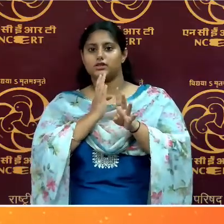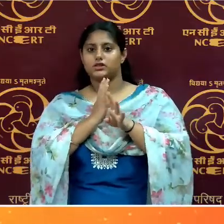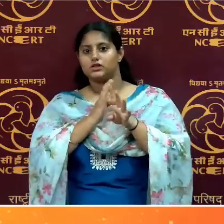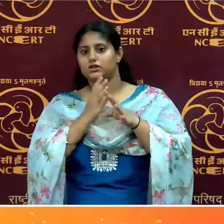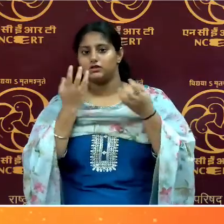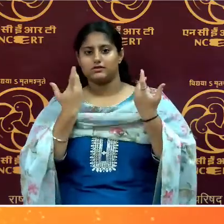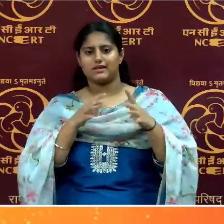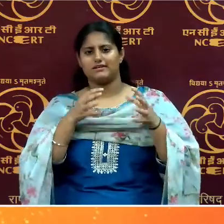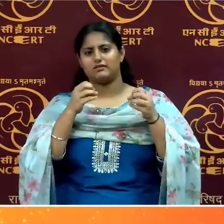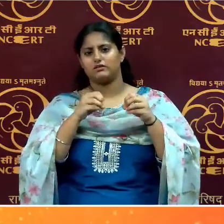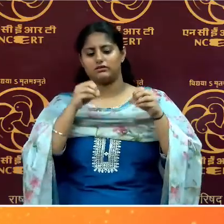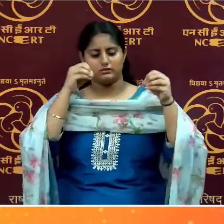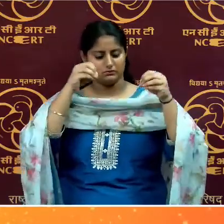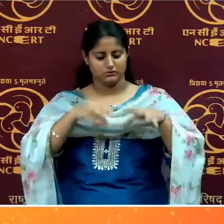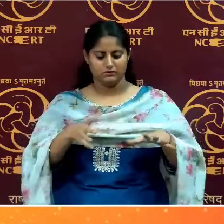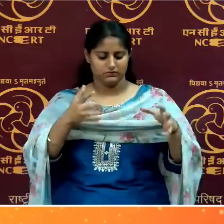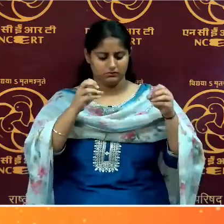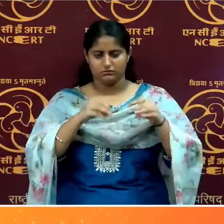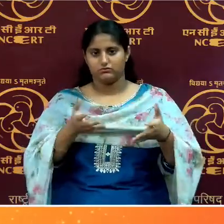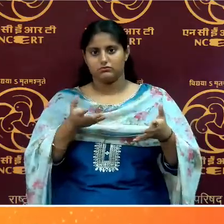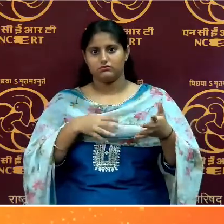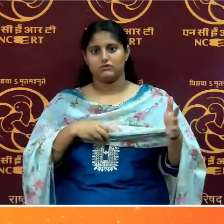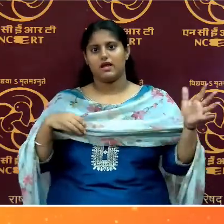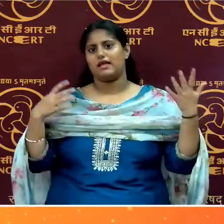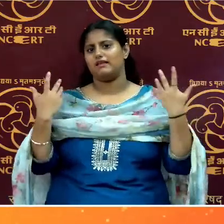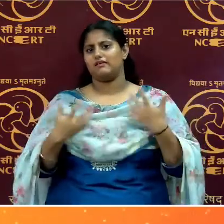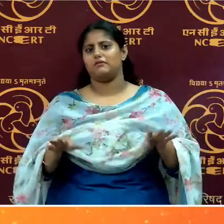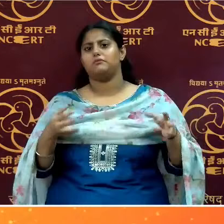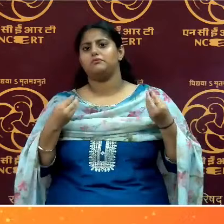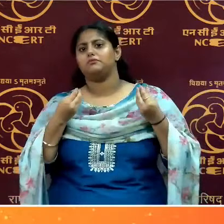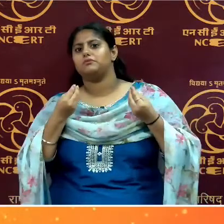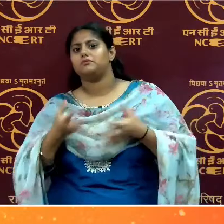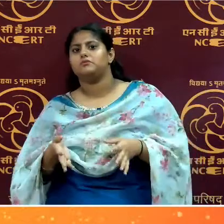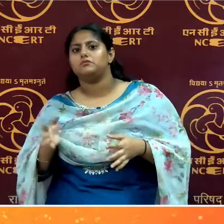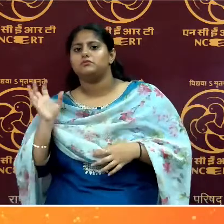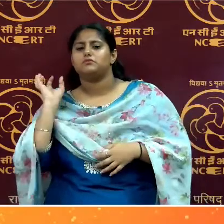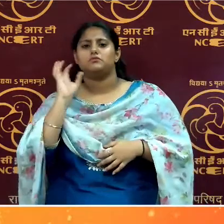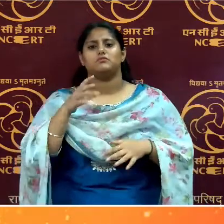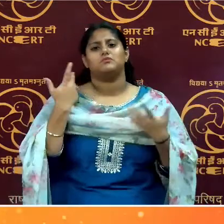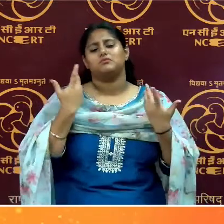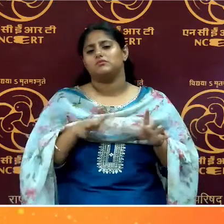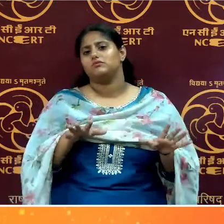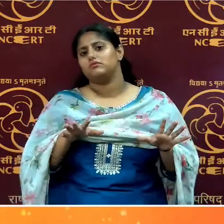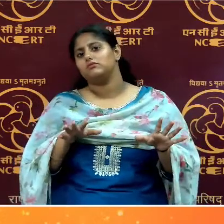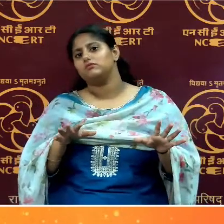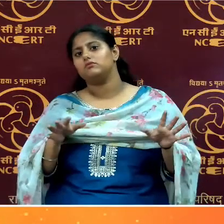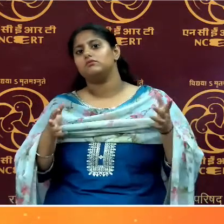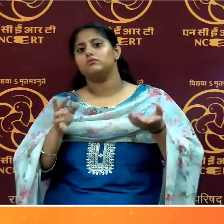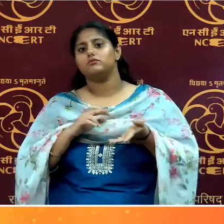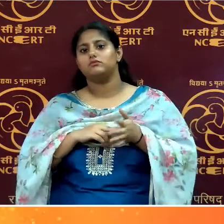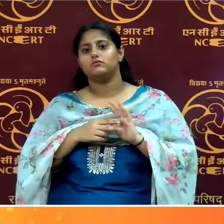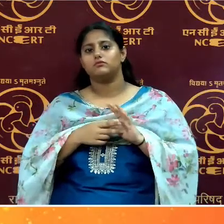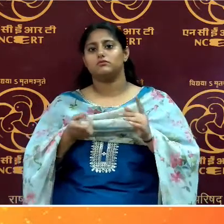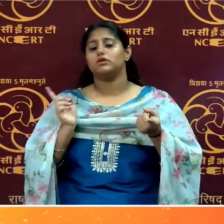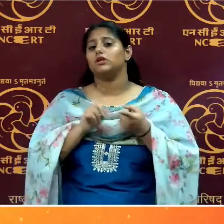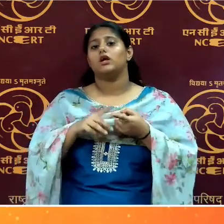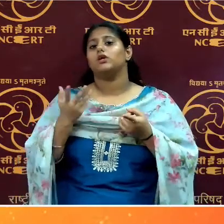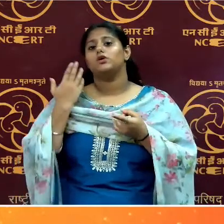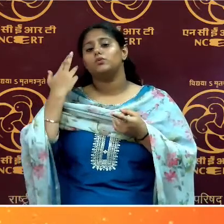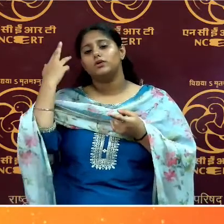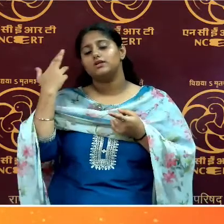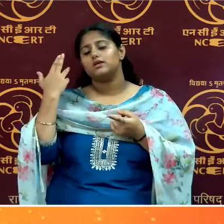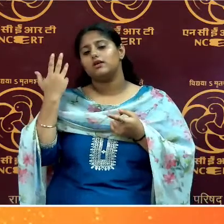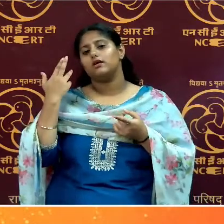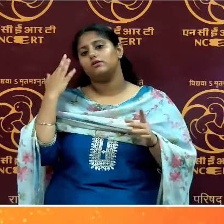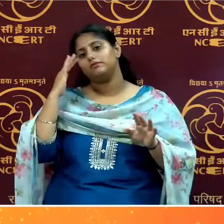Whatever we are throwing or whatever is falling, it is going straight away to the ground. Why that happens? That happens because of